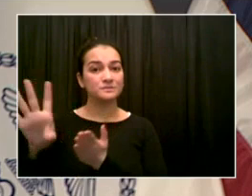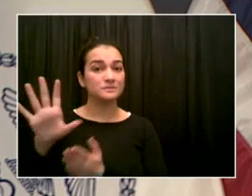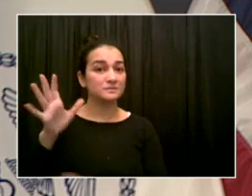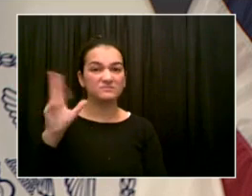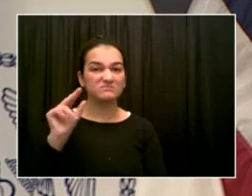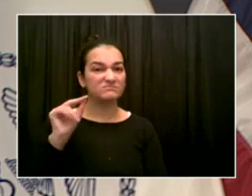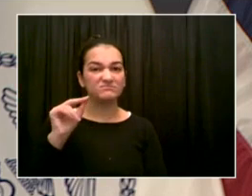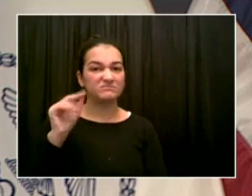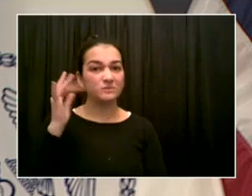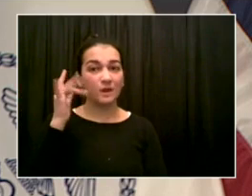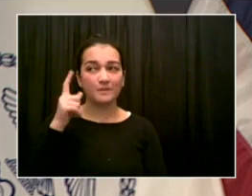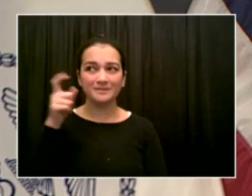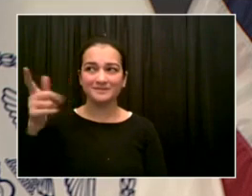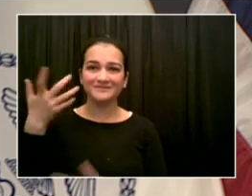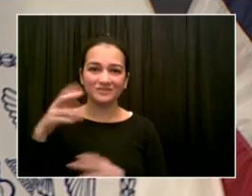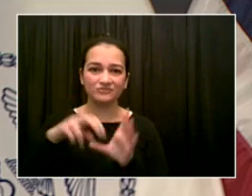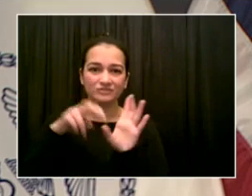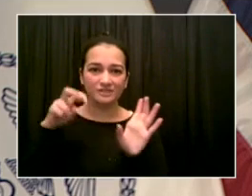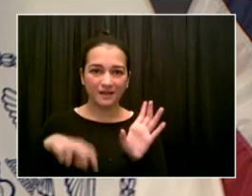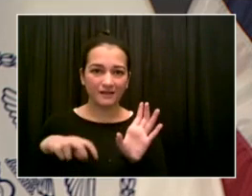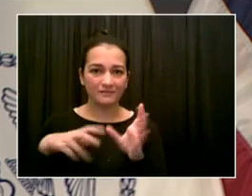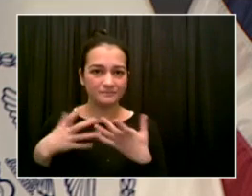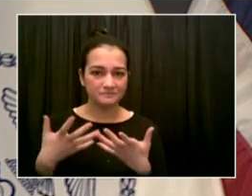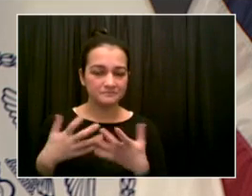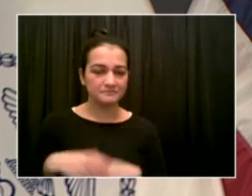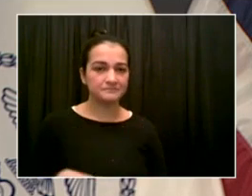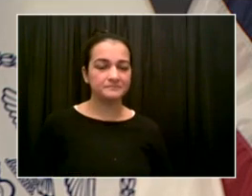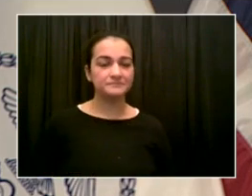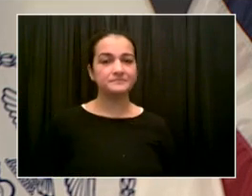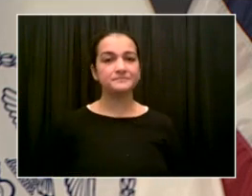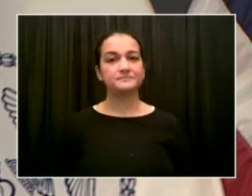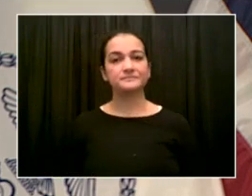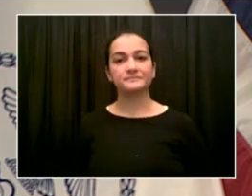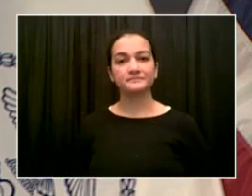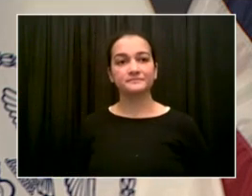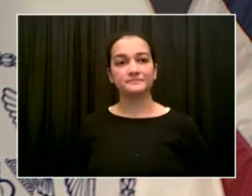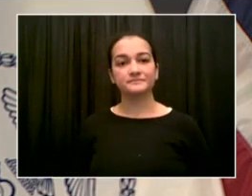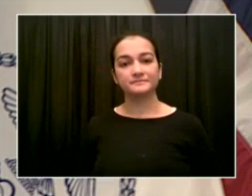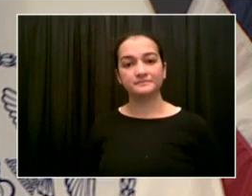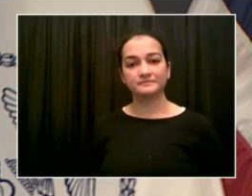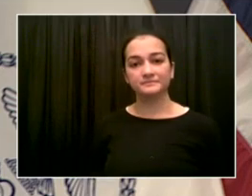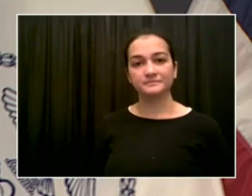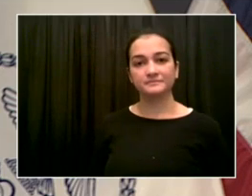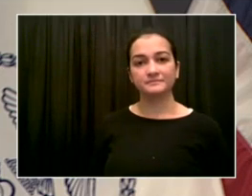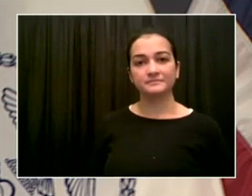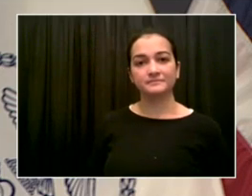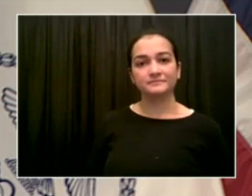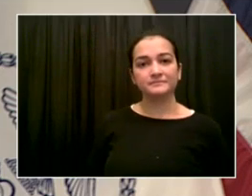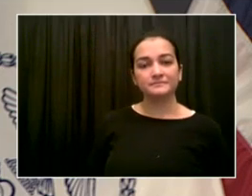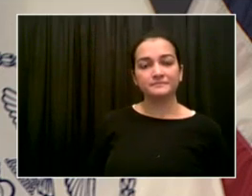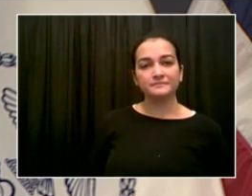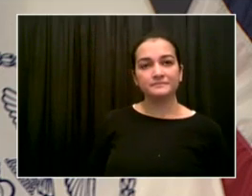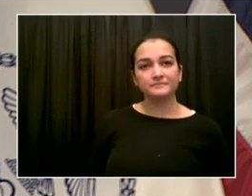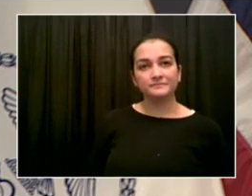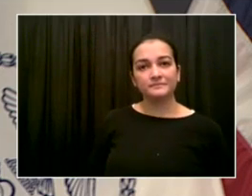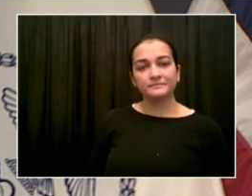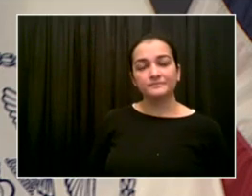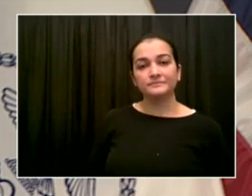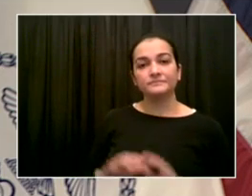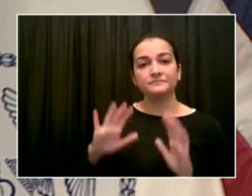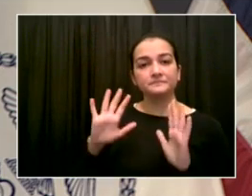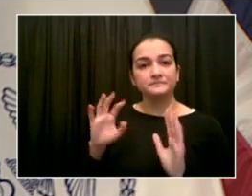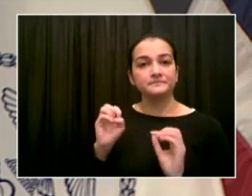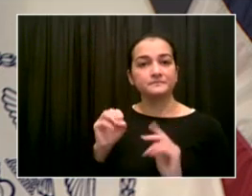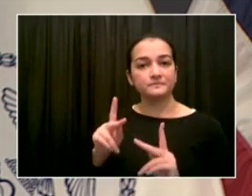think the big question is going to be obviously what happens with other potential prosecutions, and that's still a very live issue.